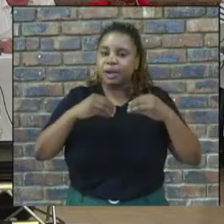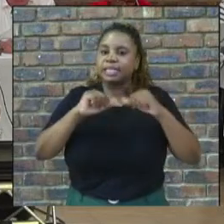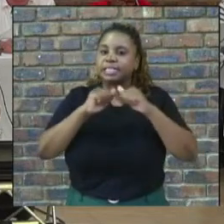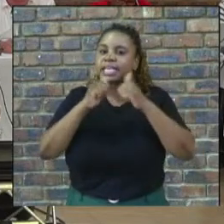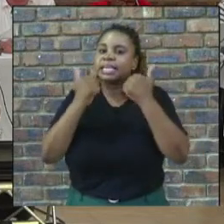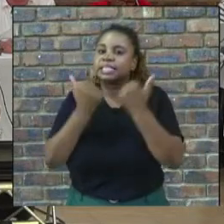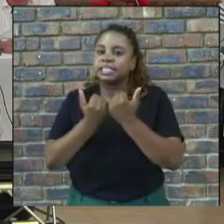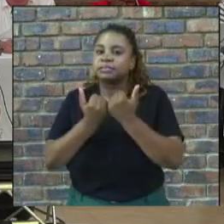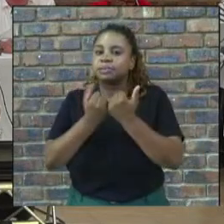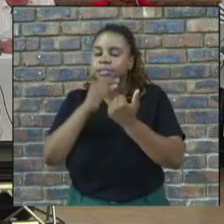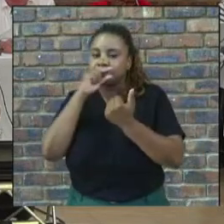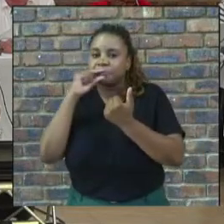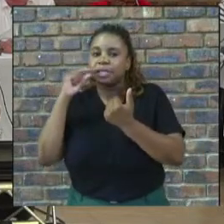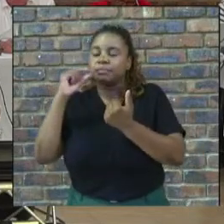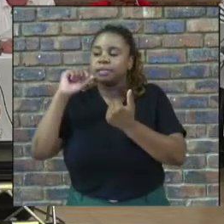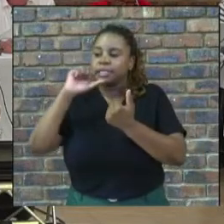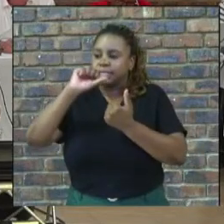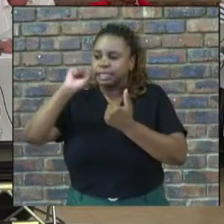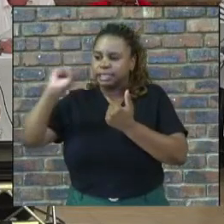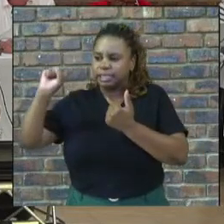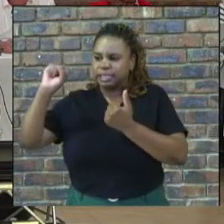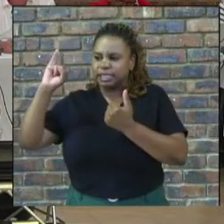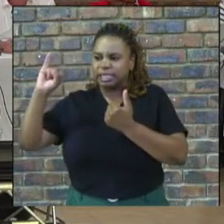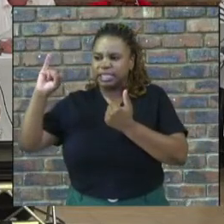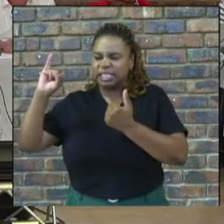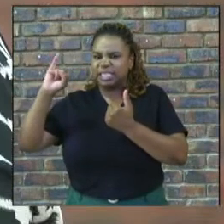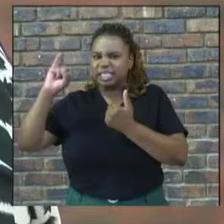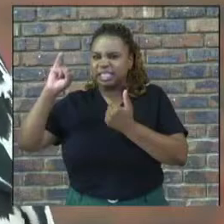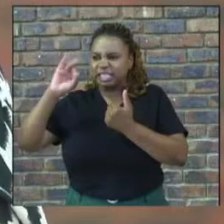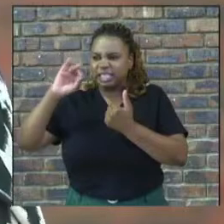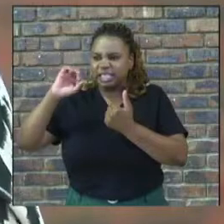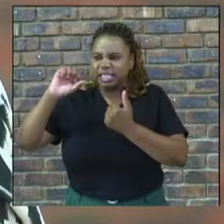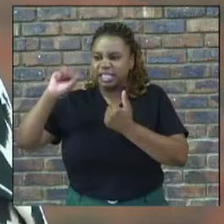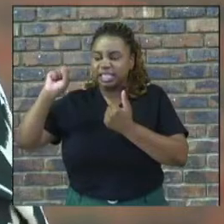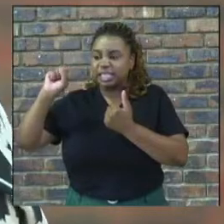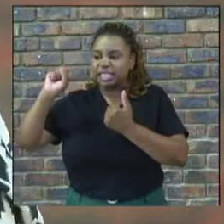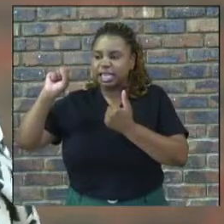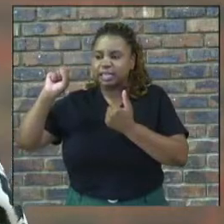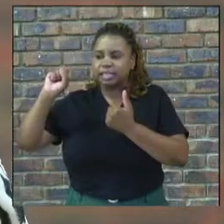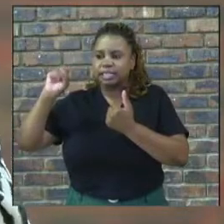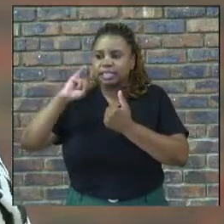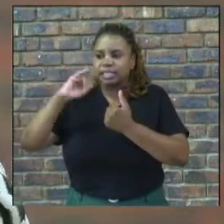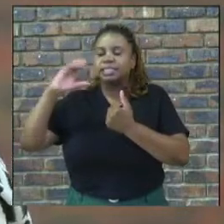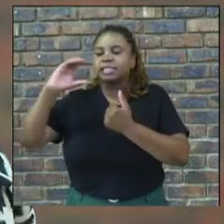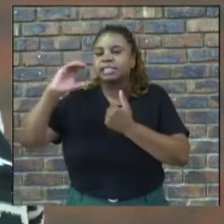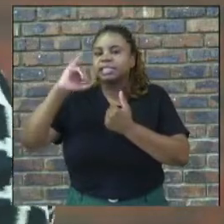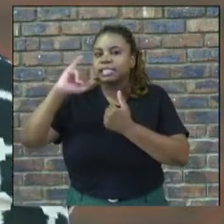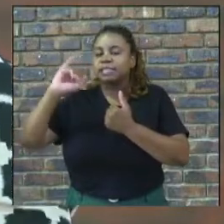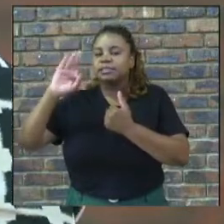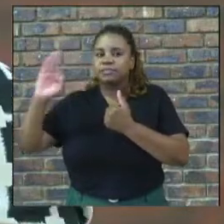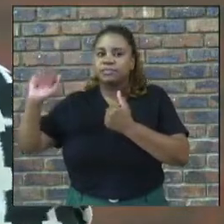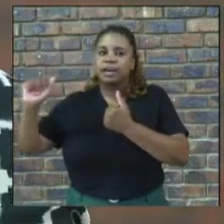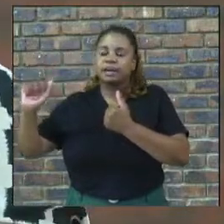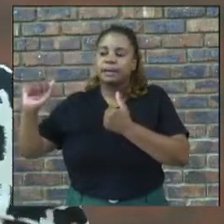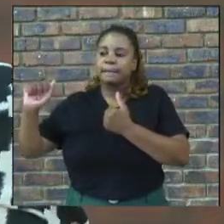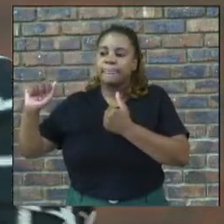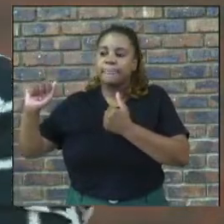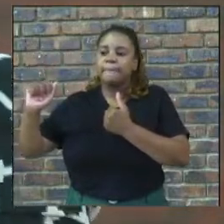say, because I'm not here to speak on behalf of SIFA, I don't have the mandate, but